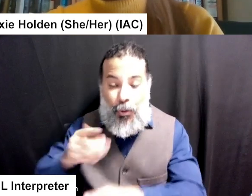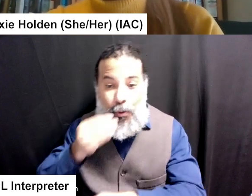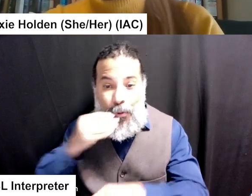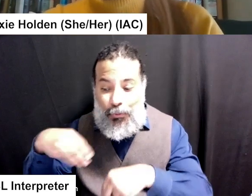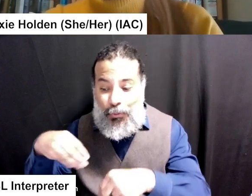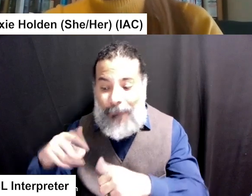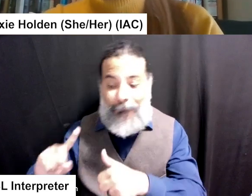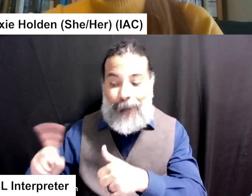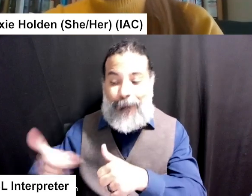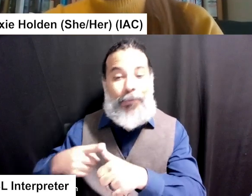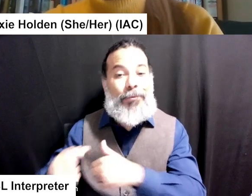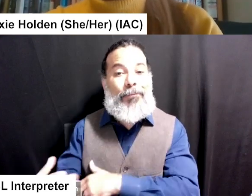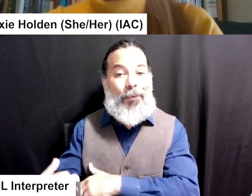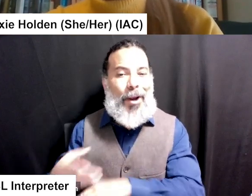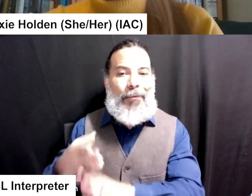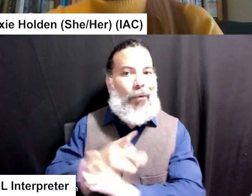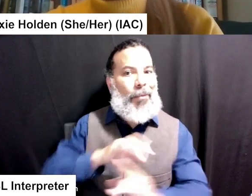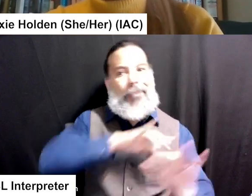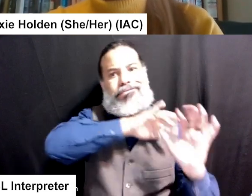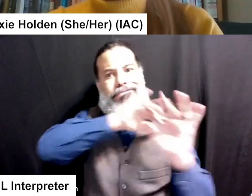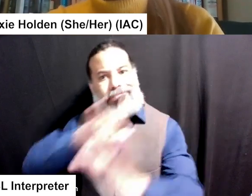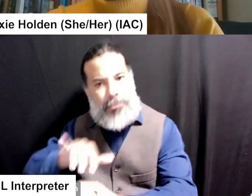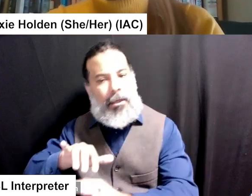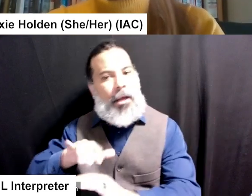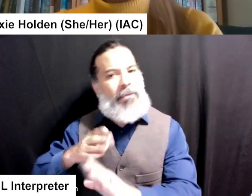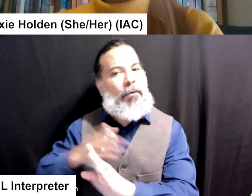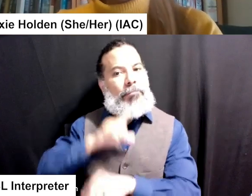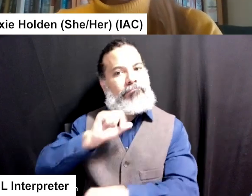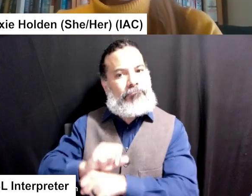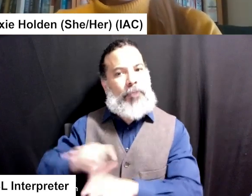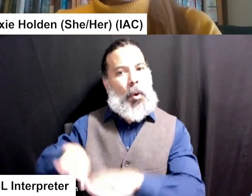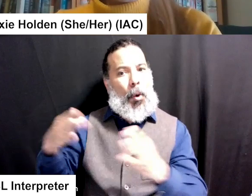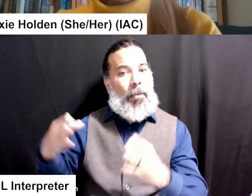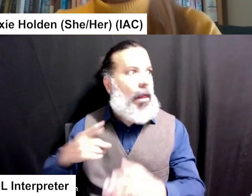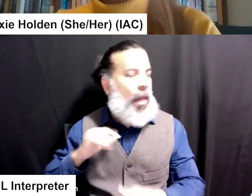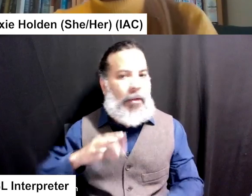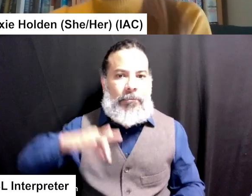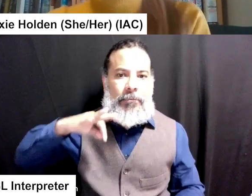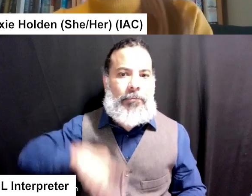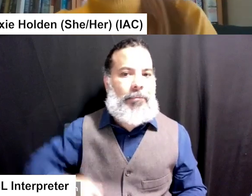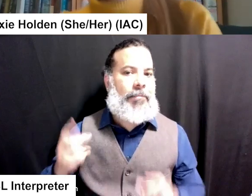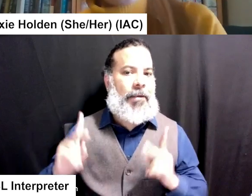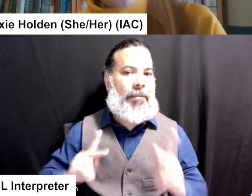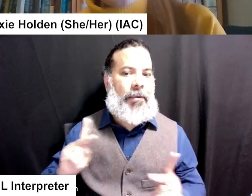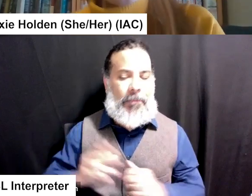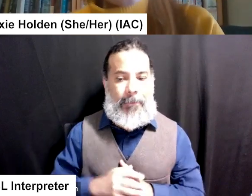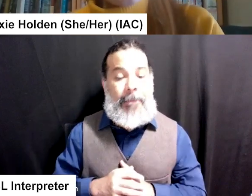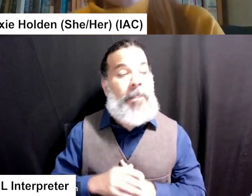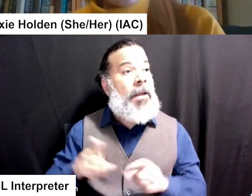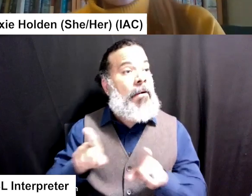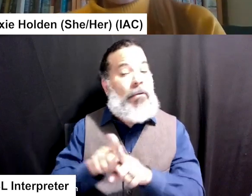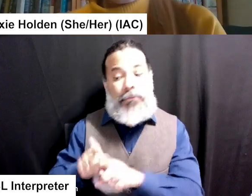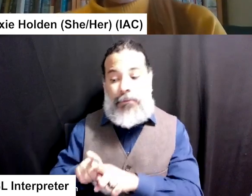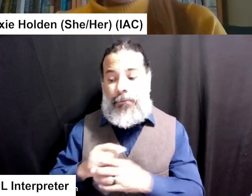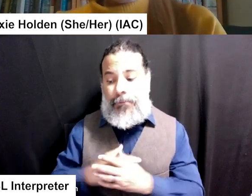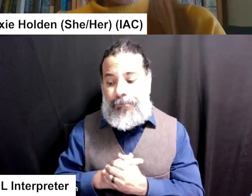morning, before it officially opens up. I think that that's been helpful for some people. Expanding access